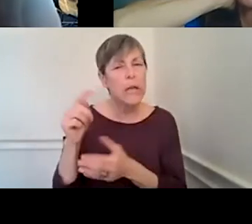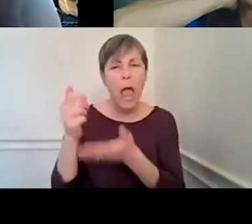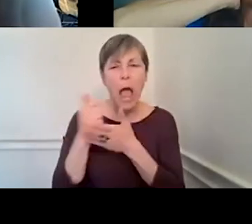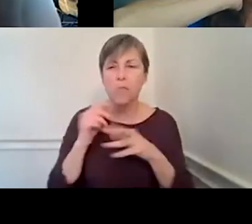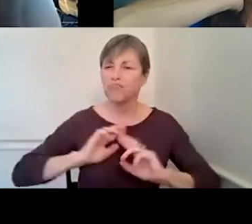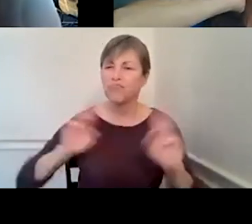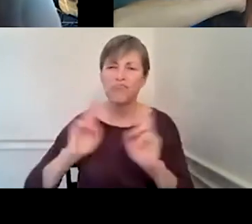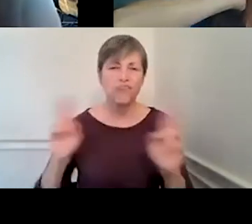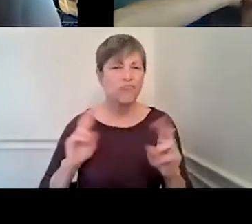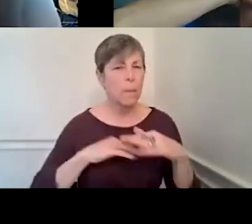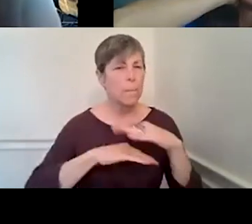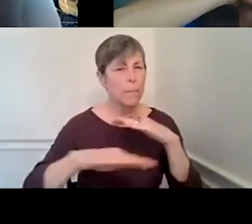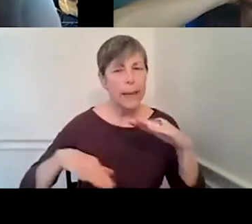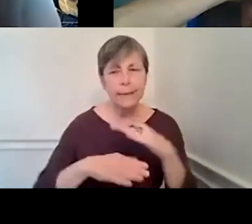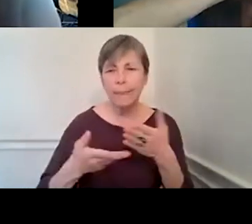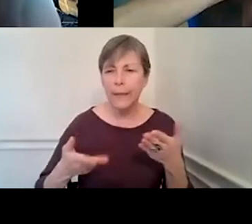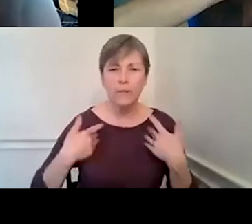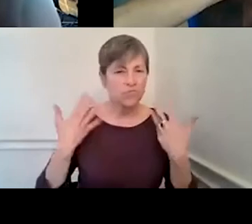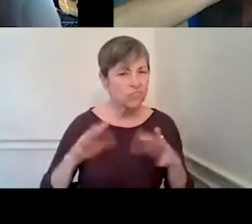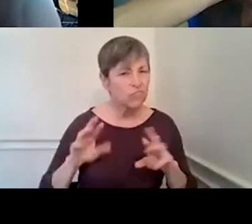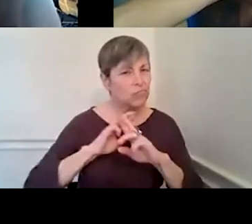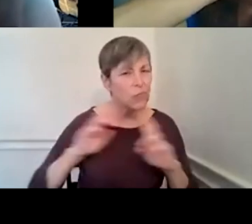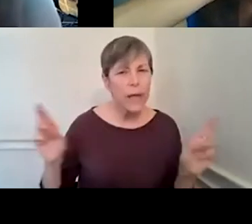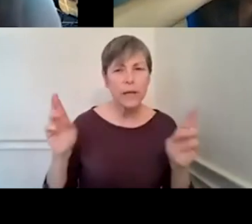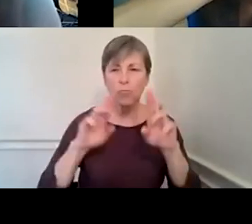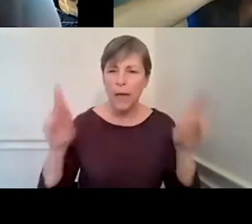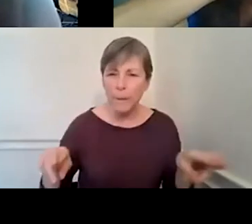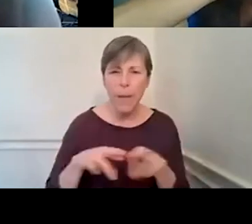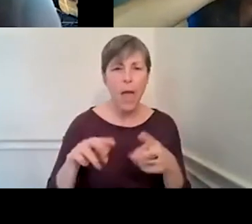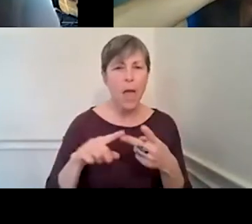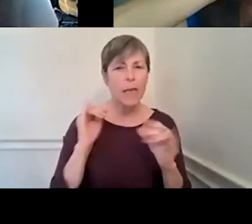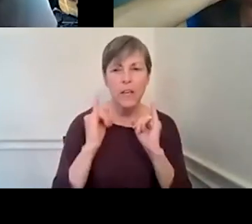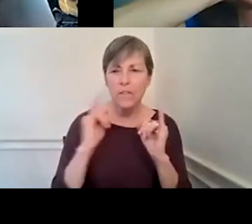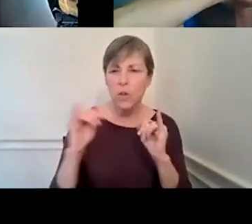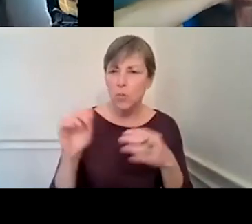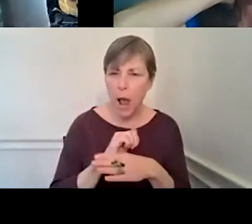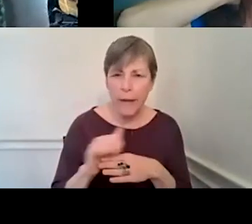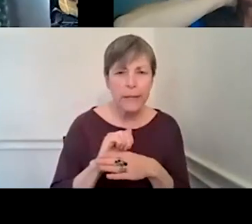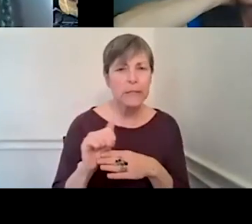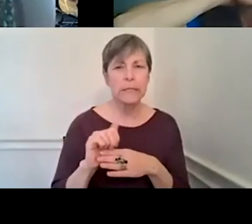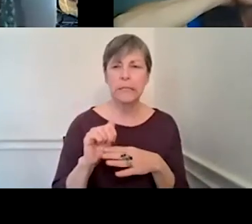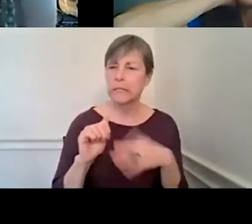basic things like resume preparation, interview practice, right? To me, I think there was something about,